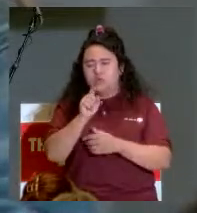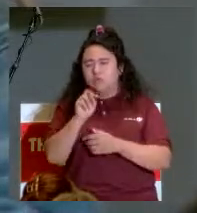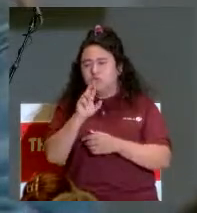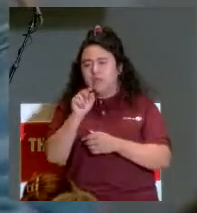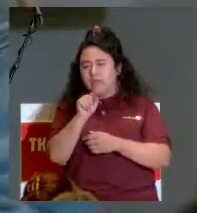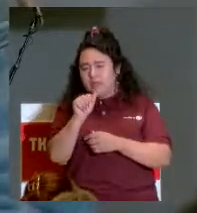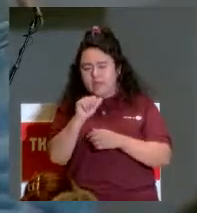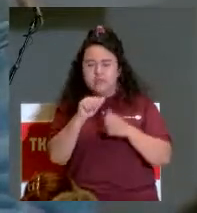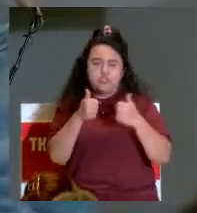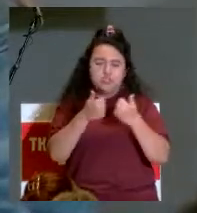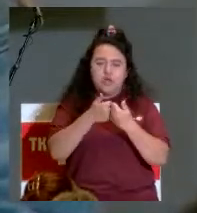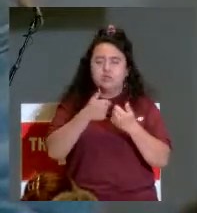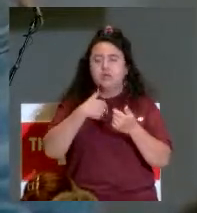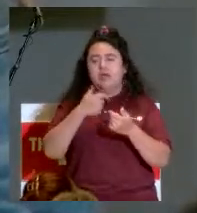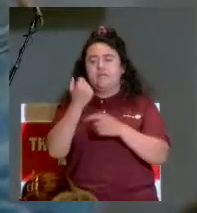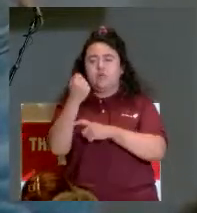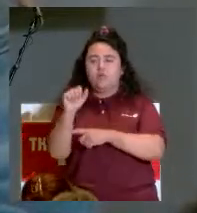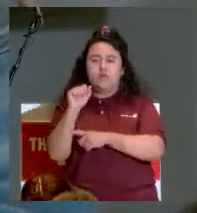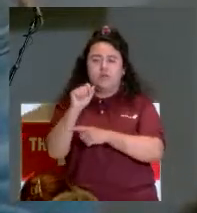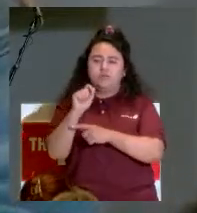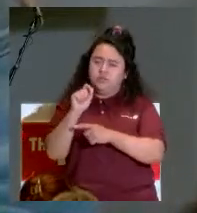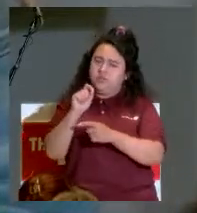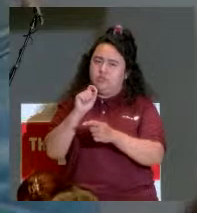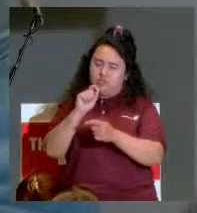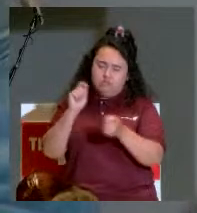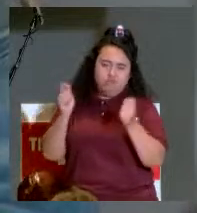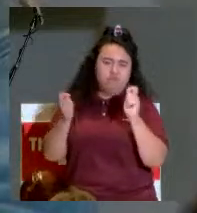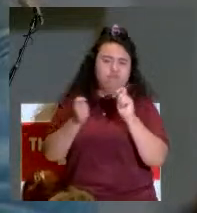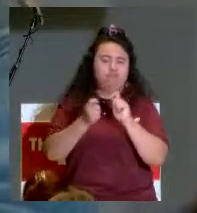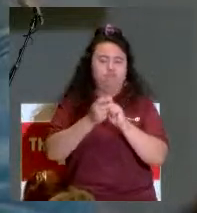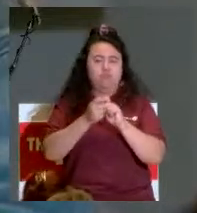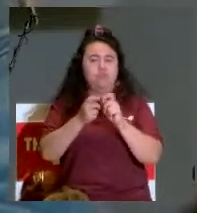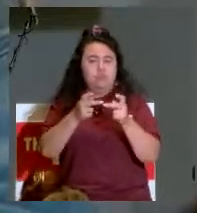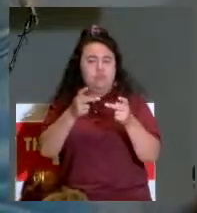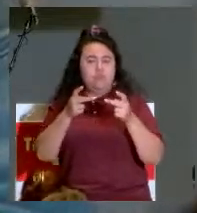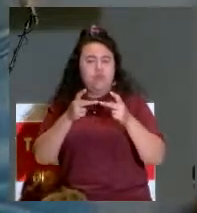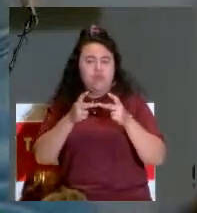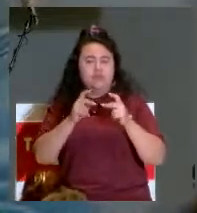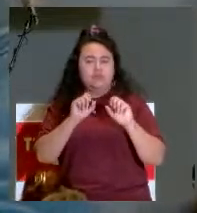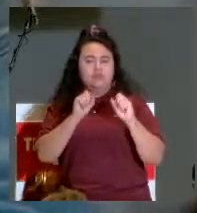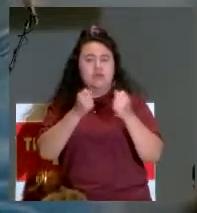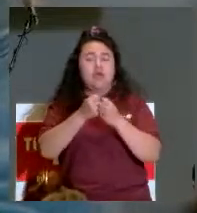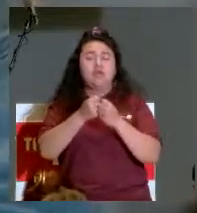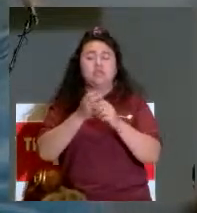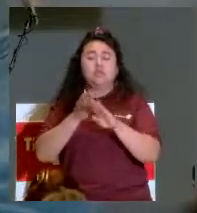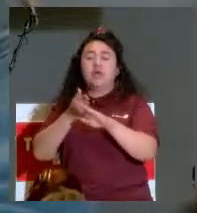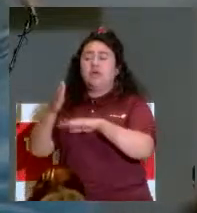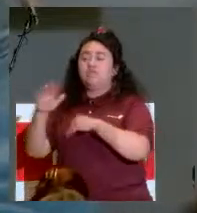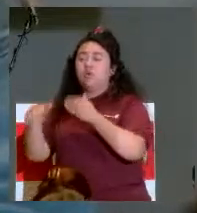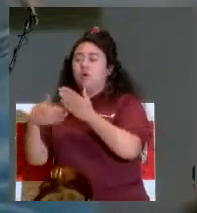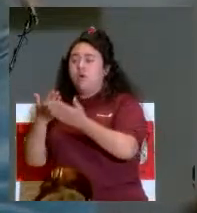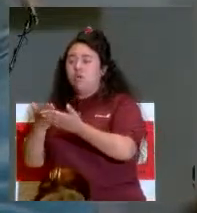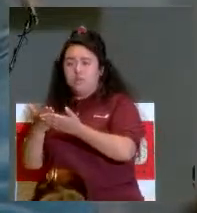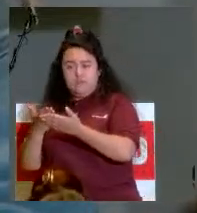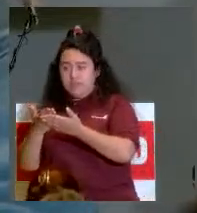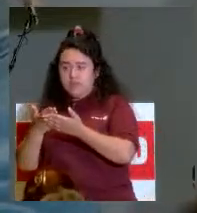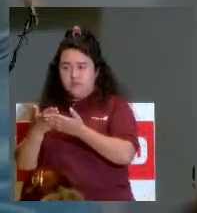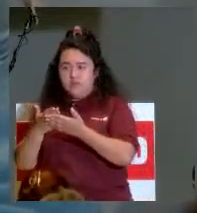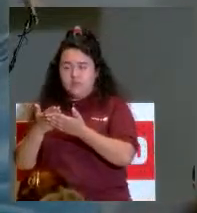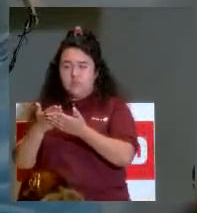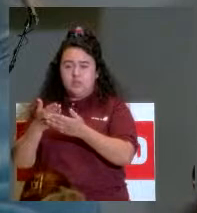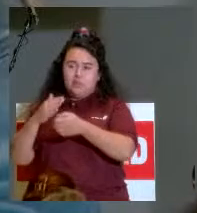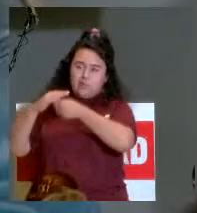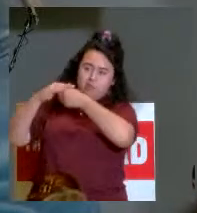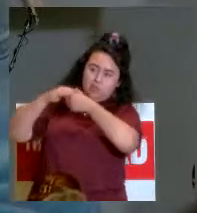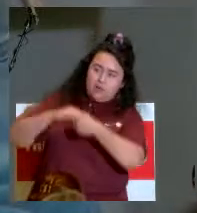a revolutionary stage of society to, you know, after all of the, you know, after all of the